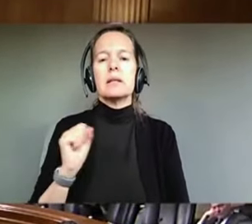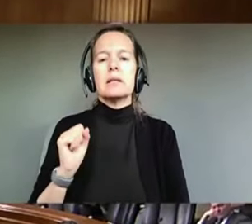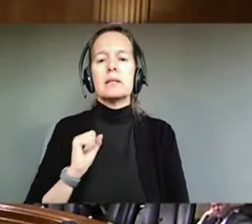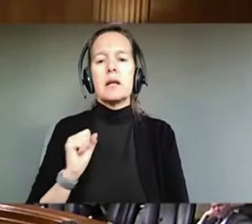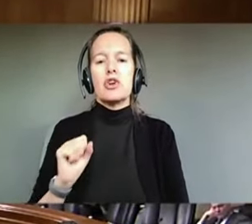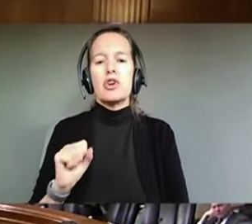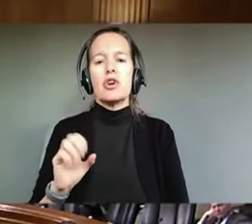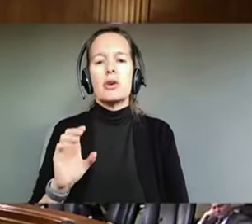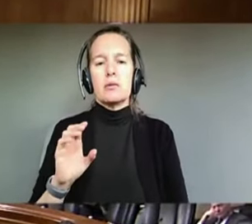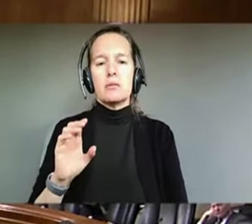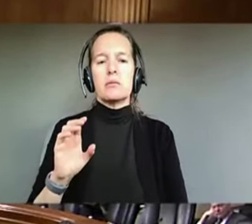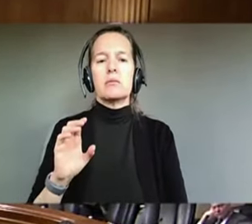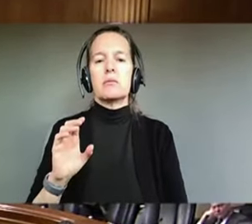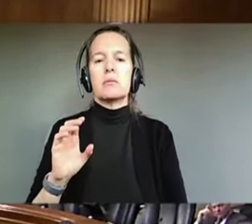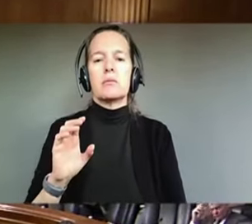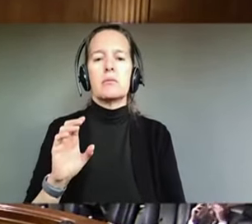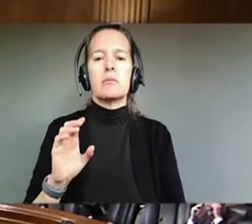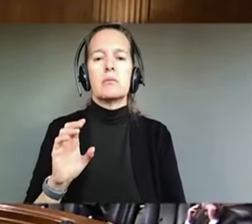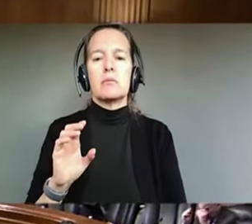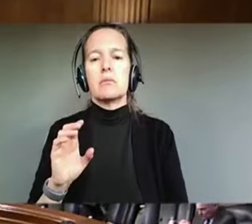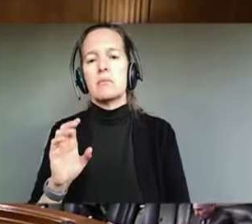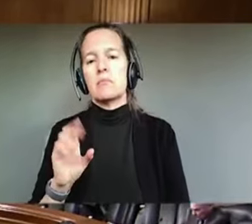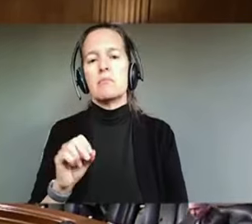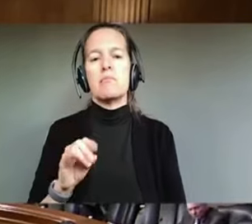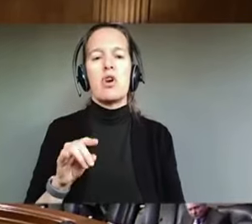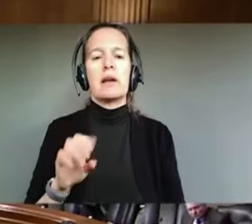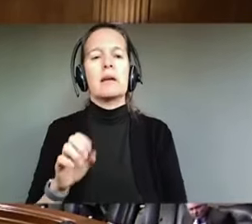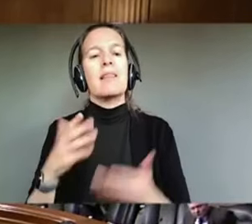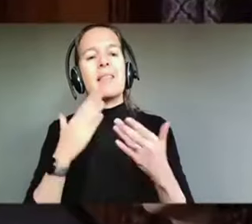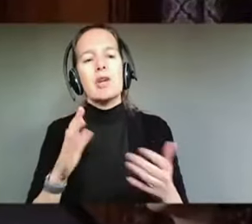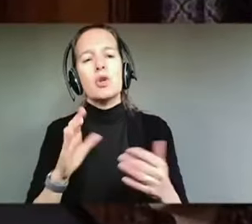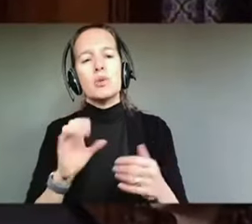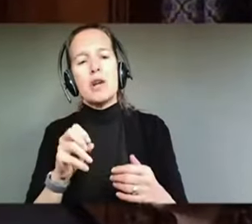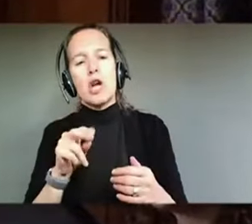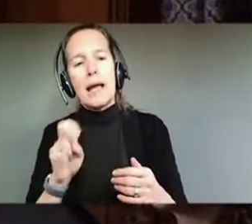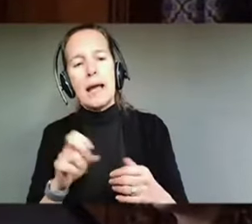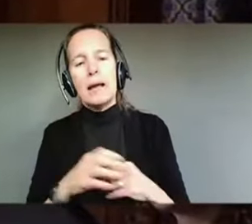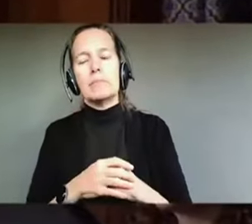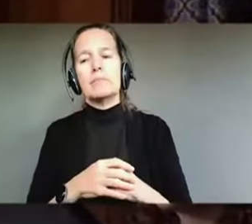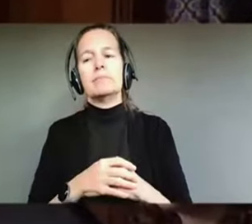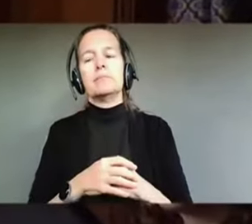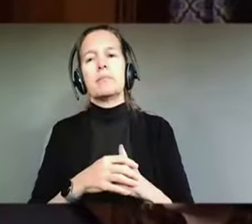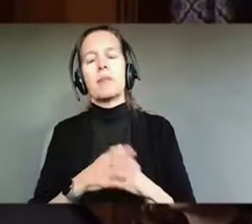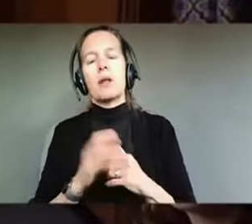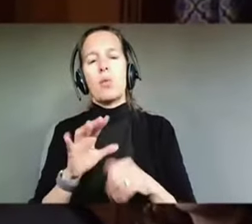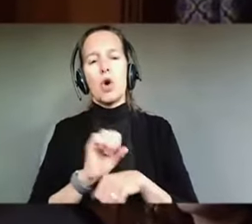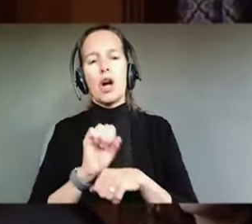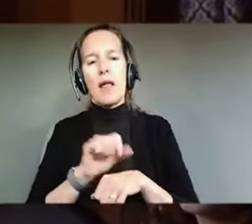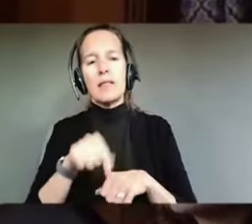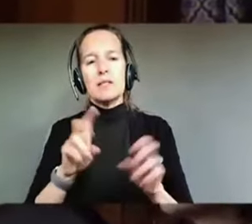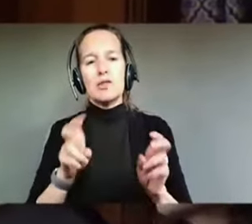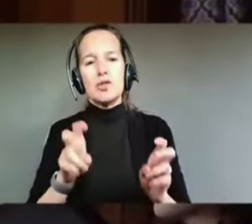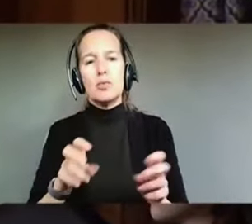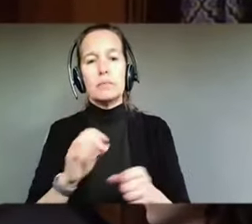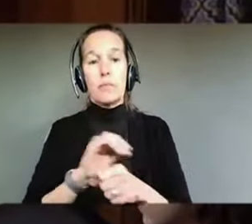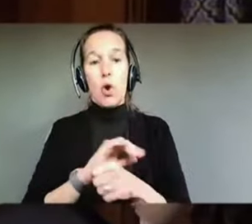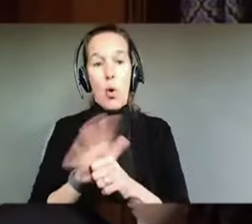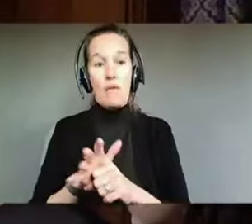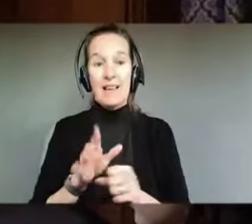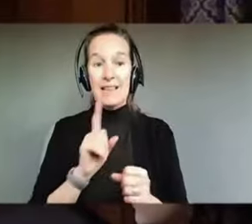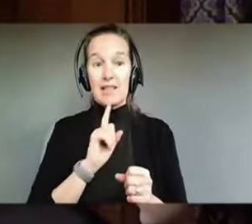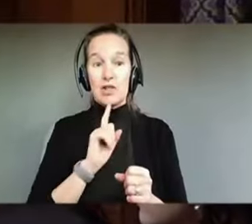and partnership on this issue. COVID is real. And it